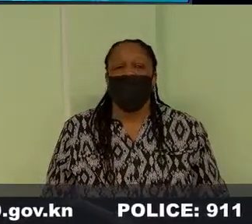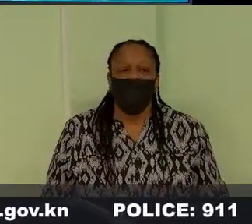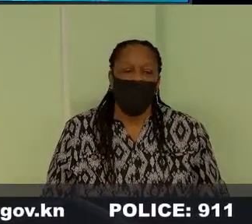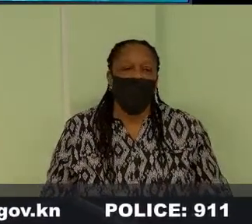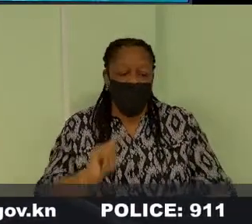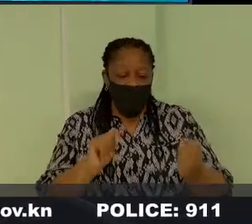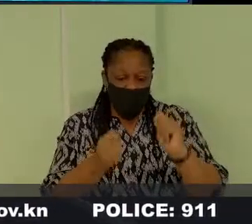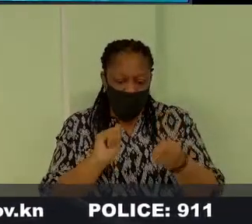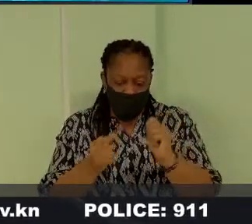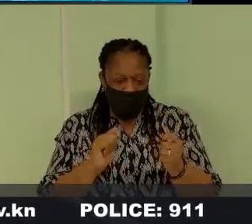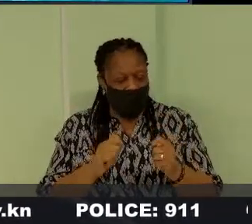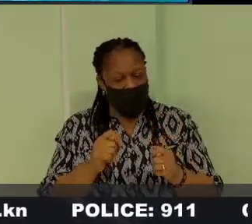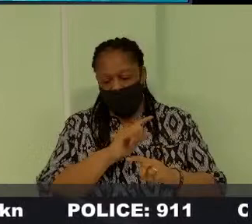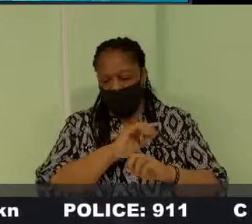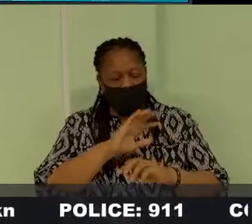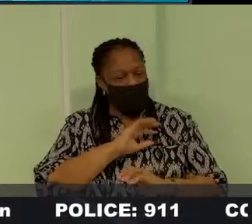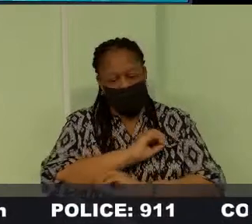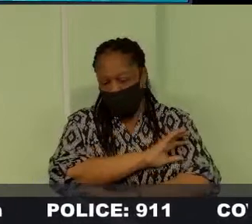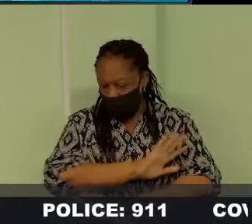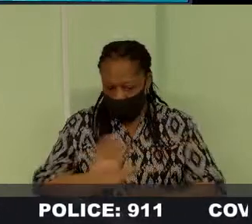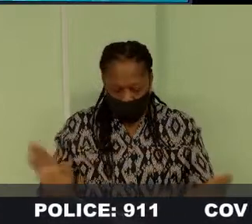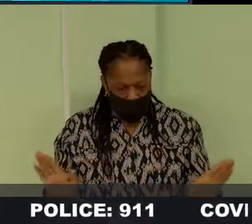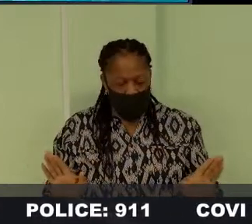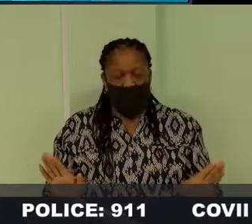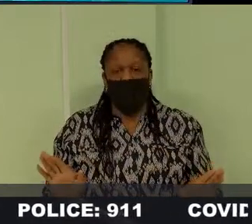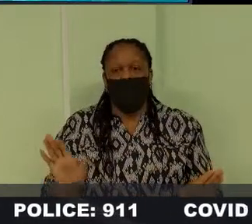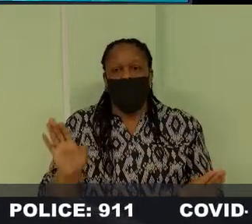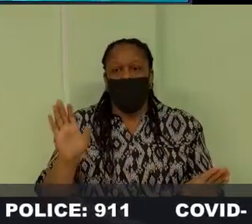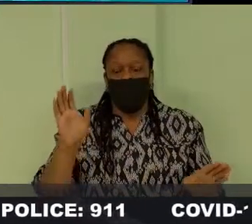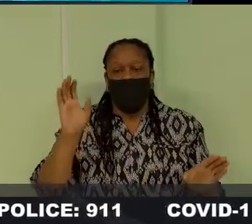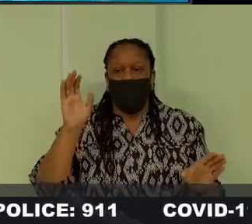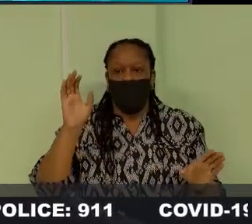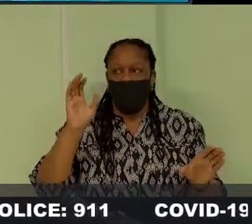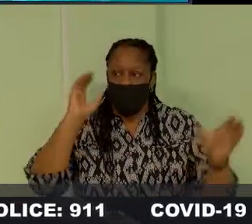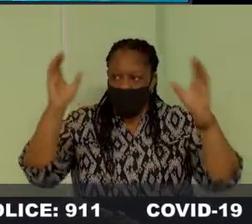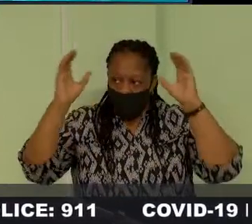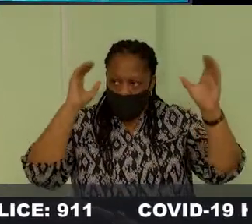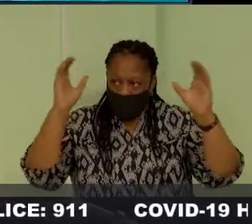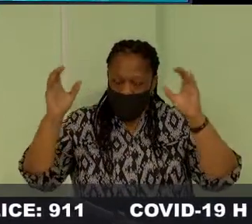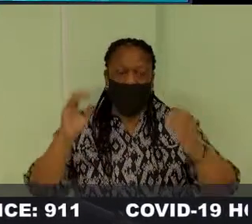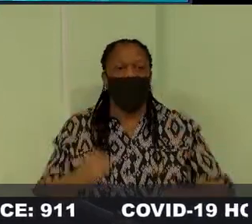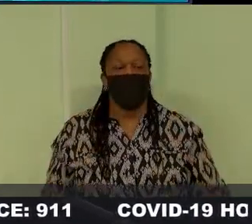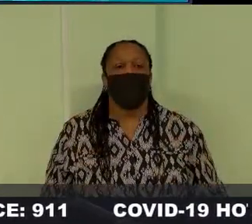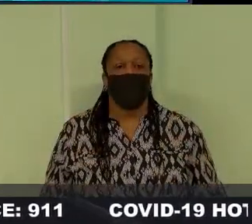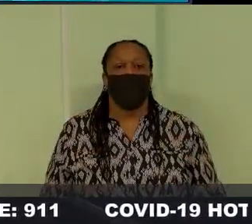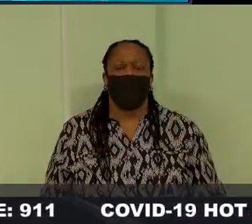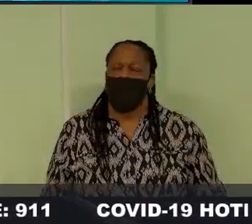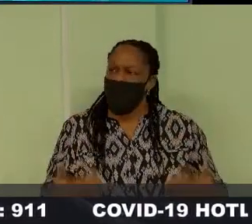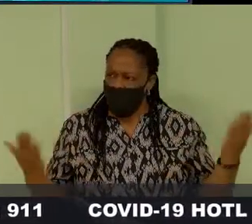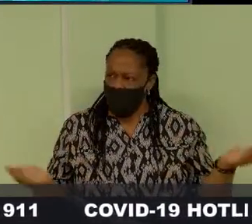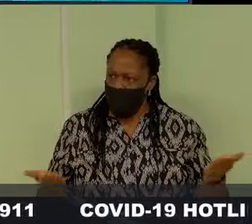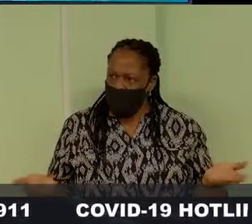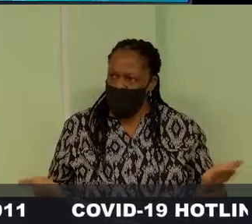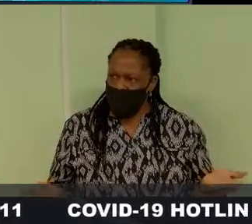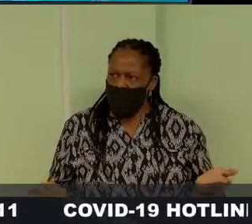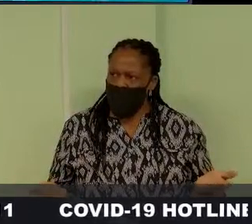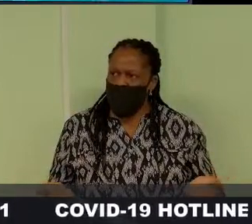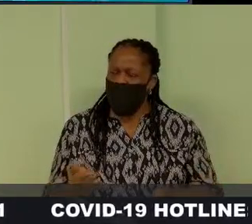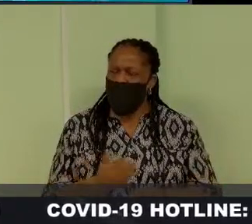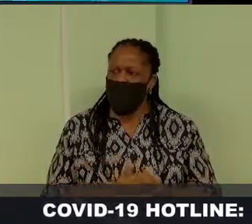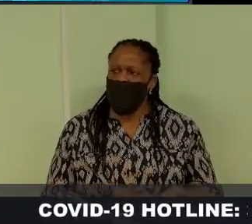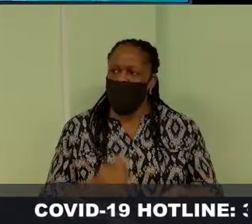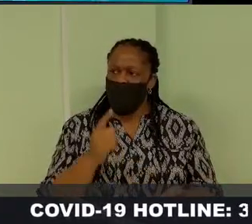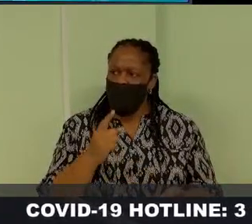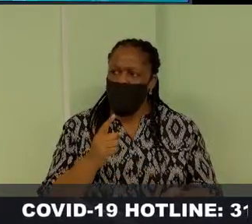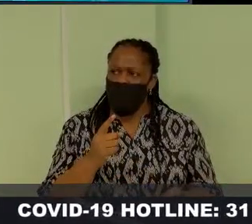I think the chair of Carnival spoke on several programs already, and where we are starting